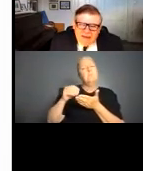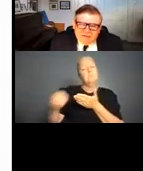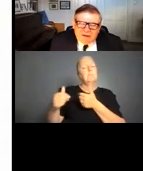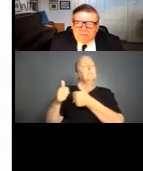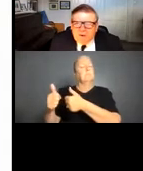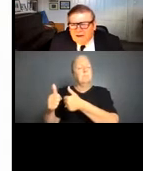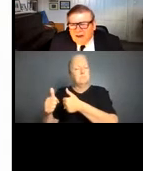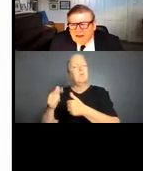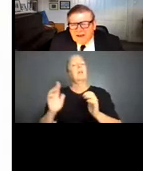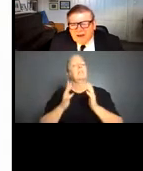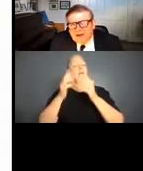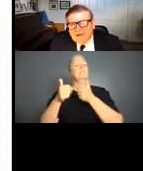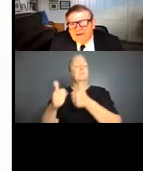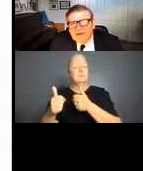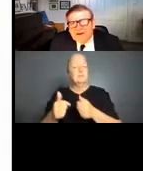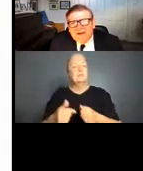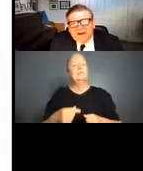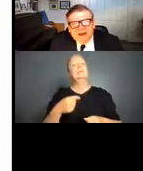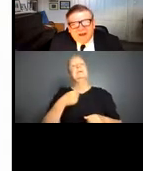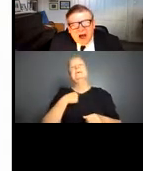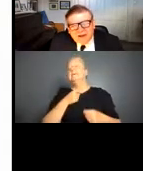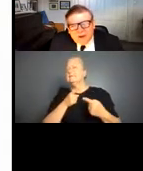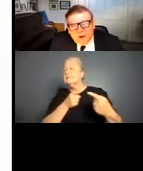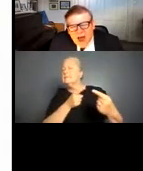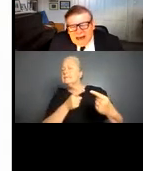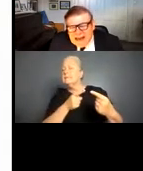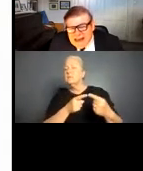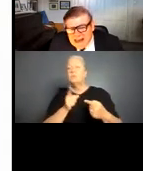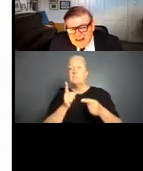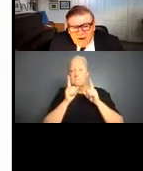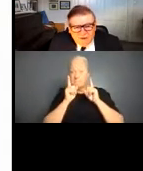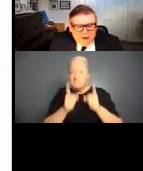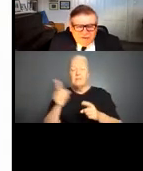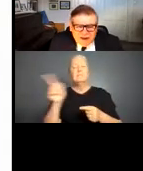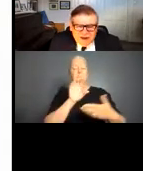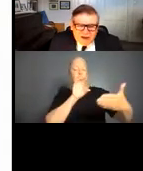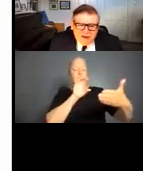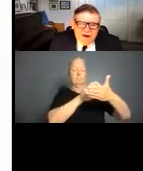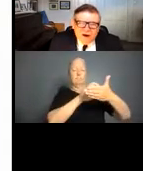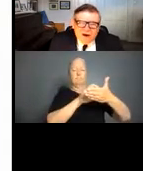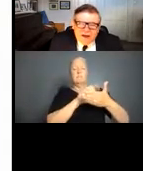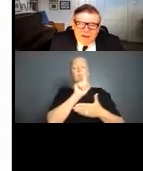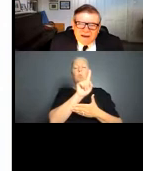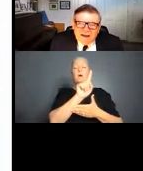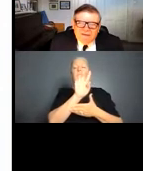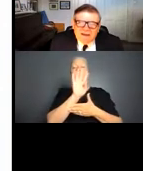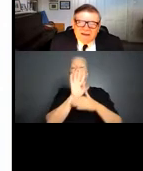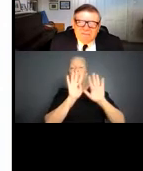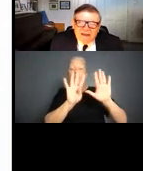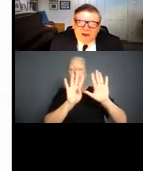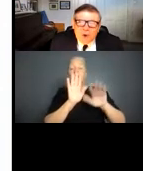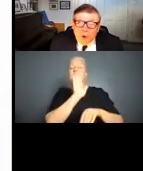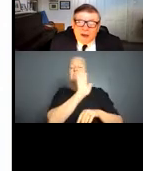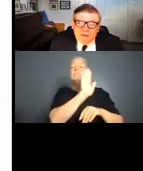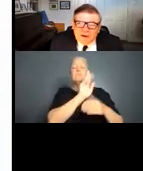shouldn't have to be put in these institutions, that the Article 19 of the Convention on Independent Living